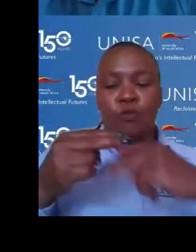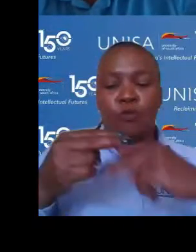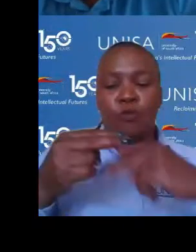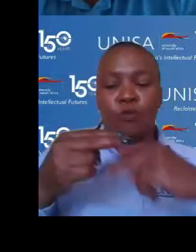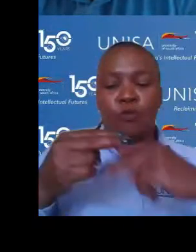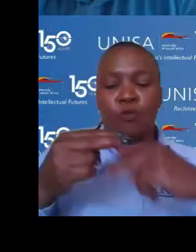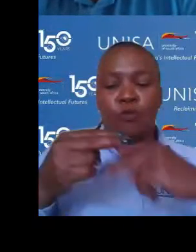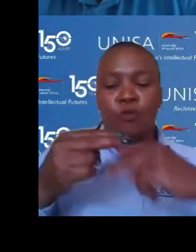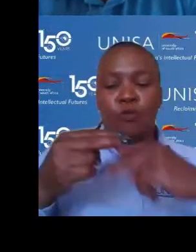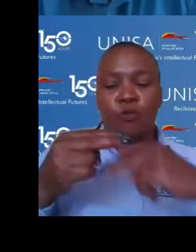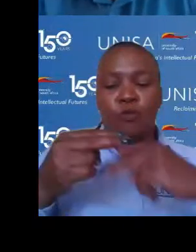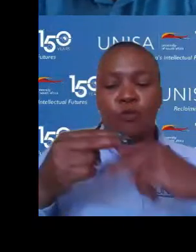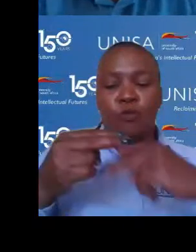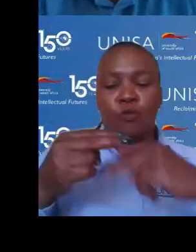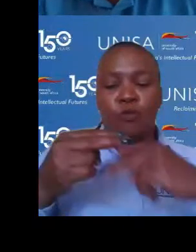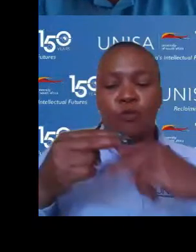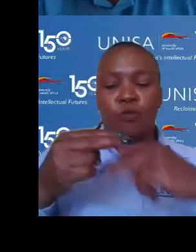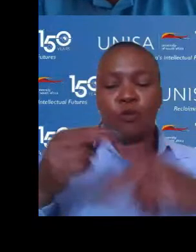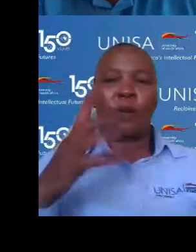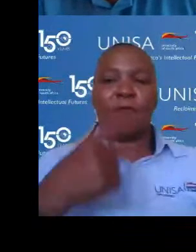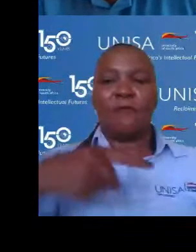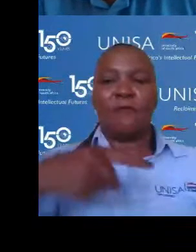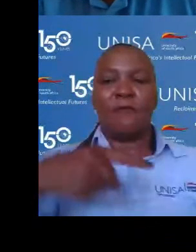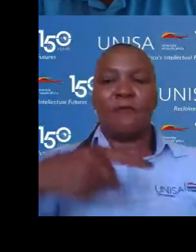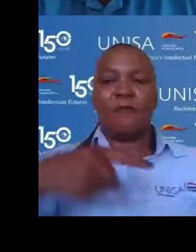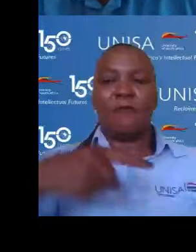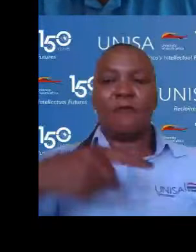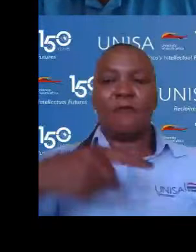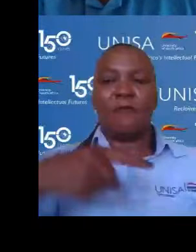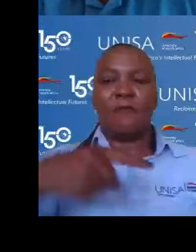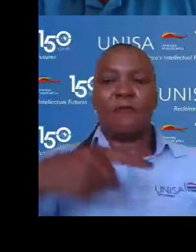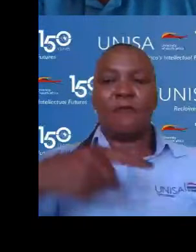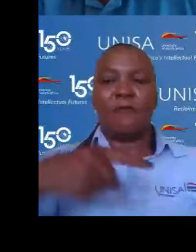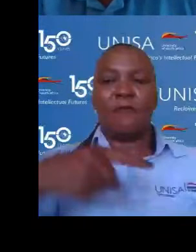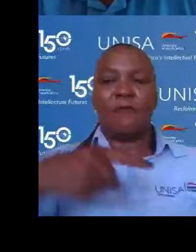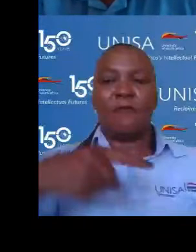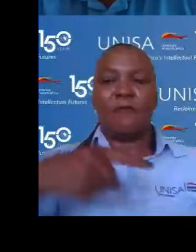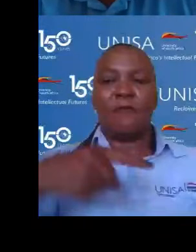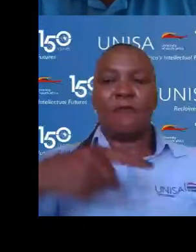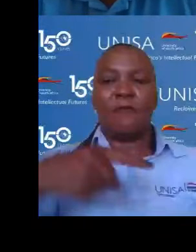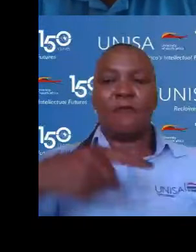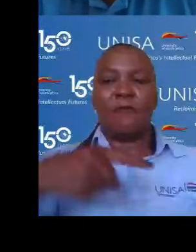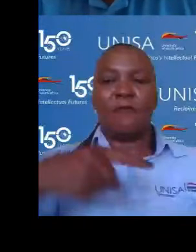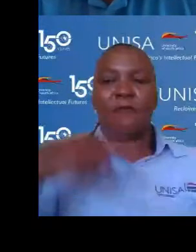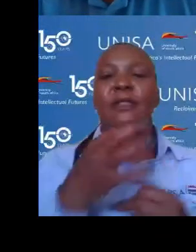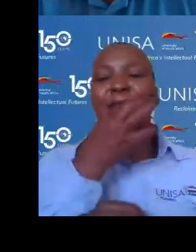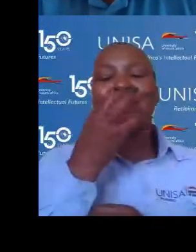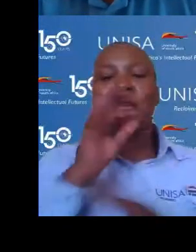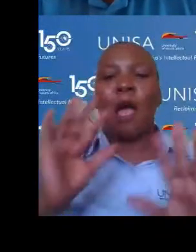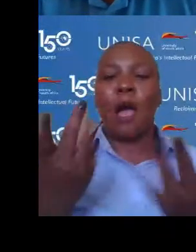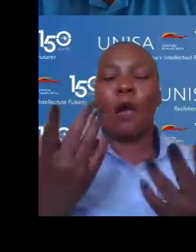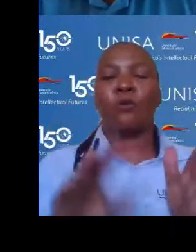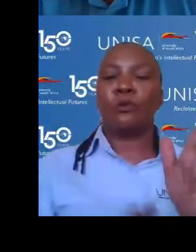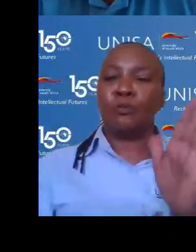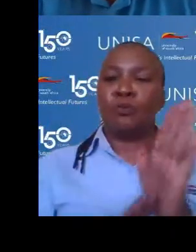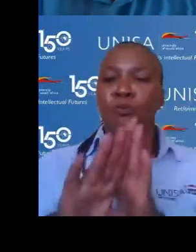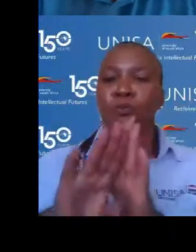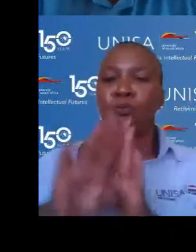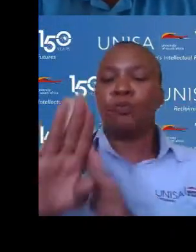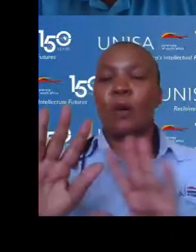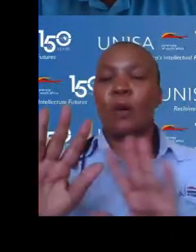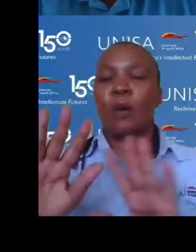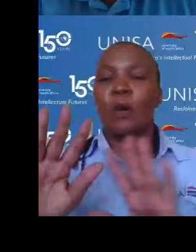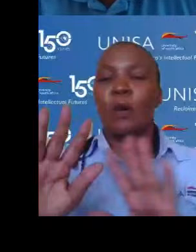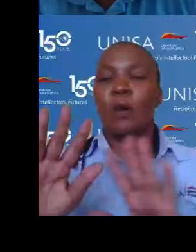were once first year at UNISA, and they are just narrating how they survived. And maybe